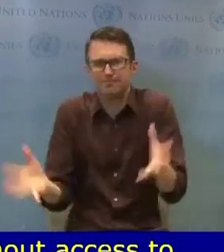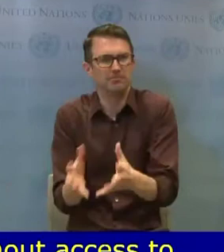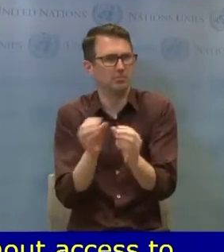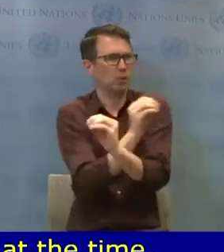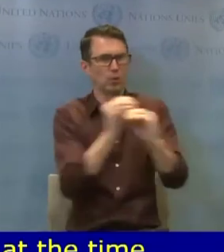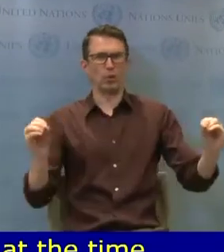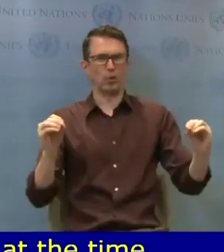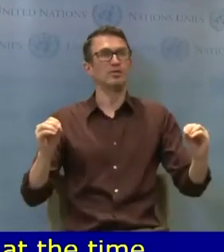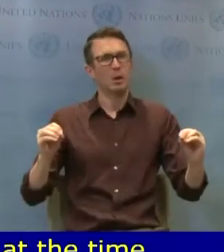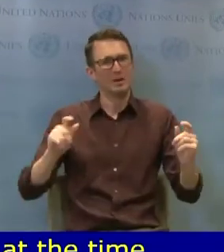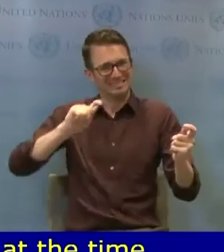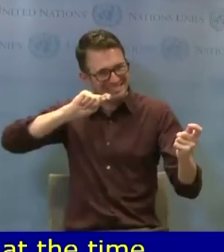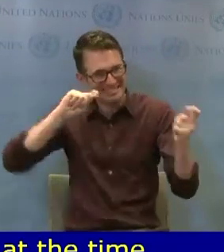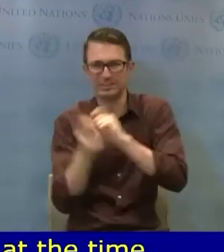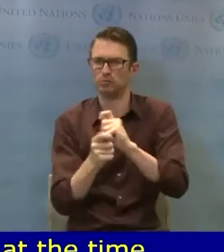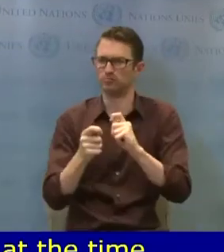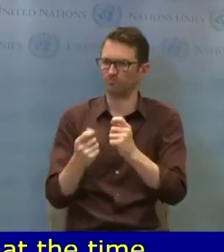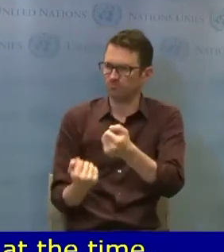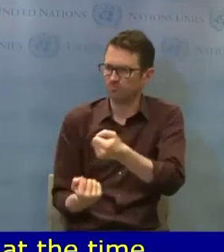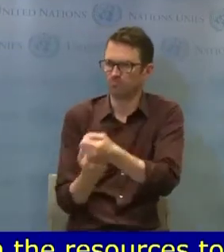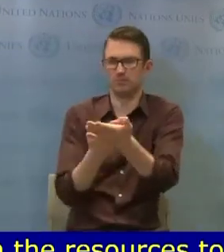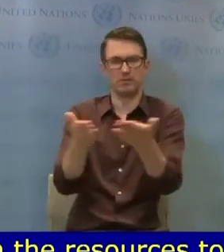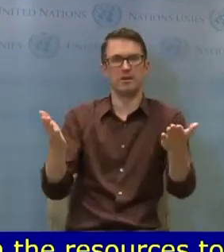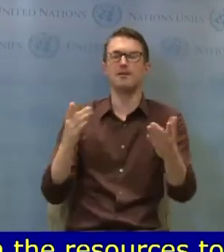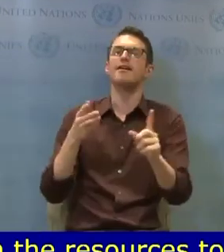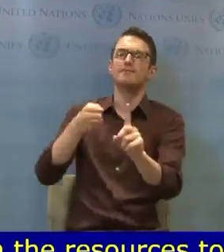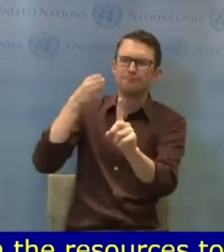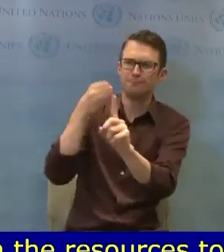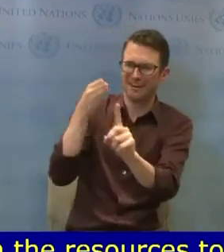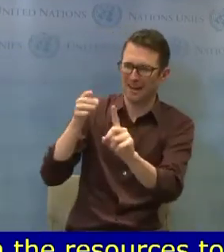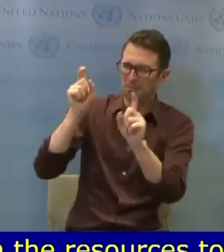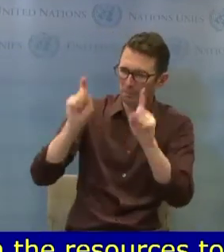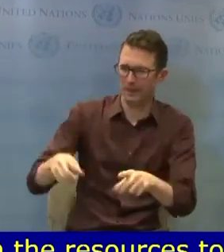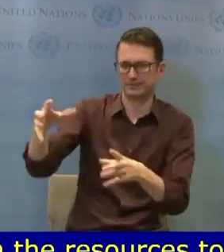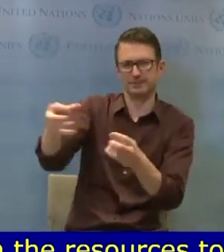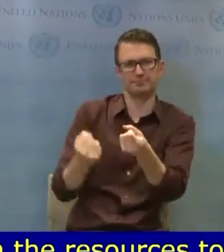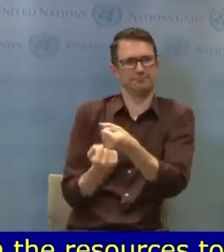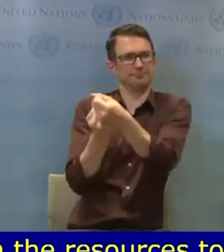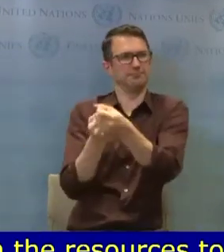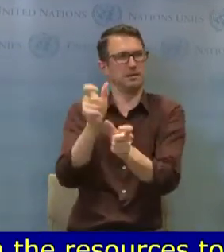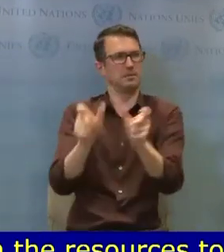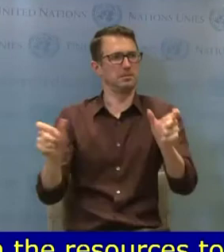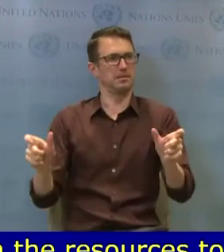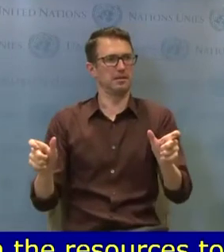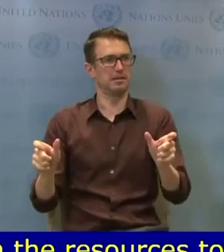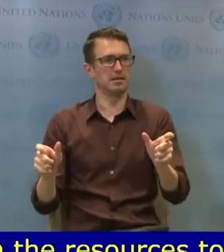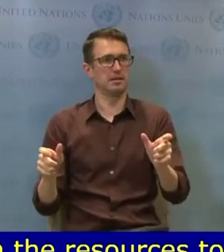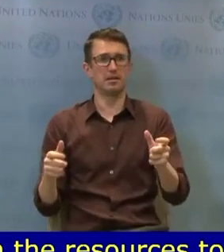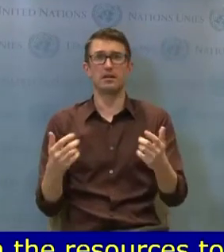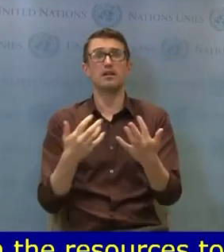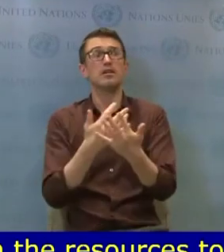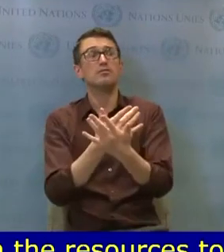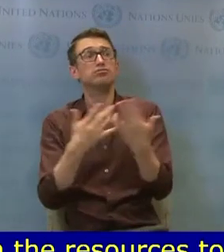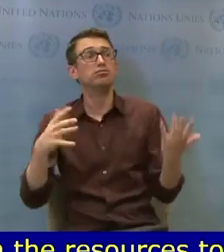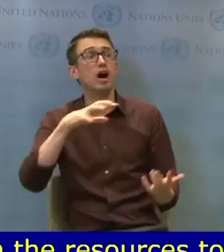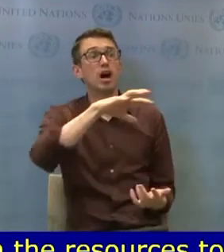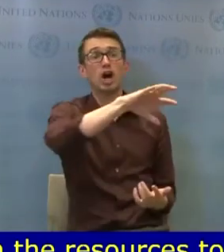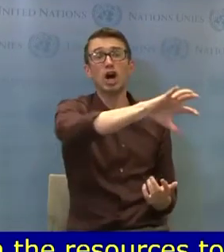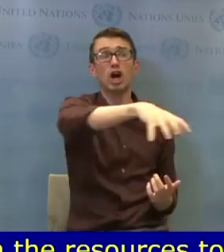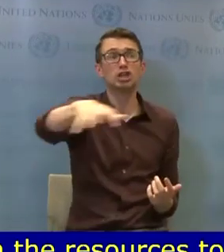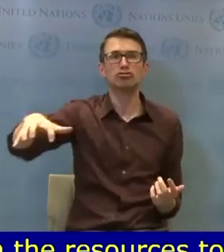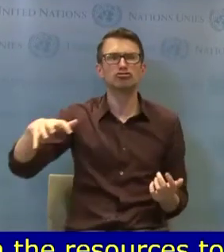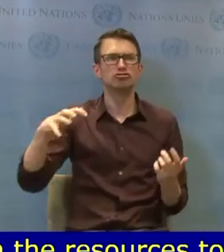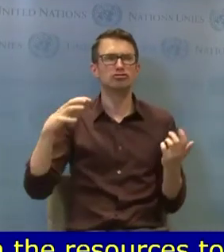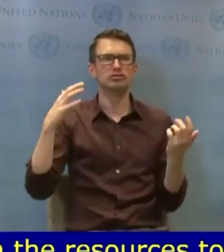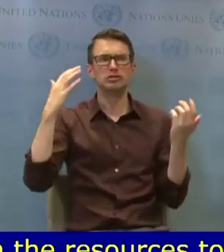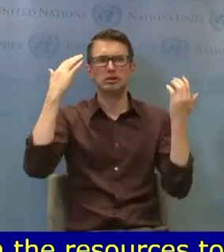common denominators of all countries was the lack of awareness and education about disability. His leadership helped